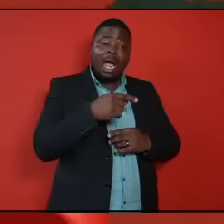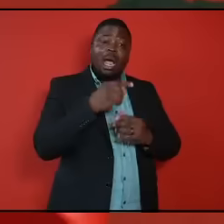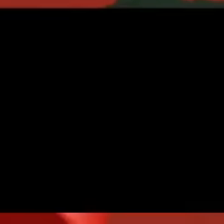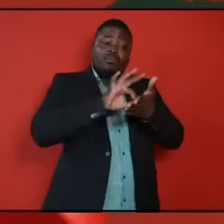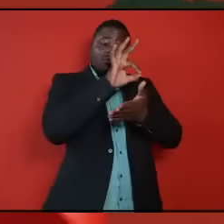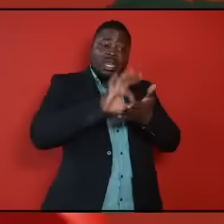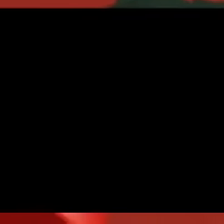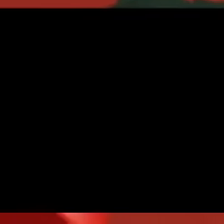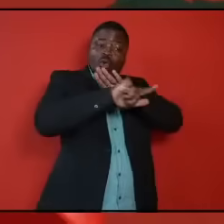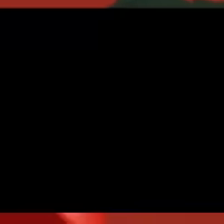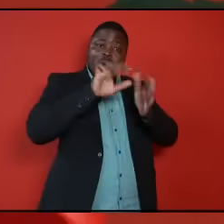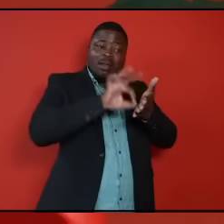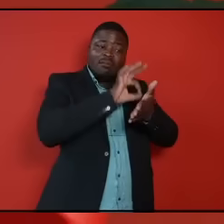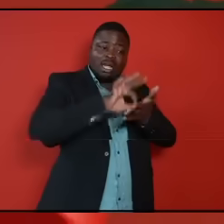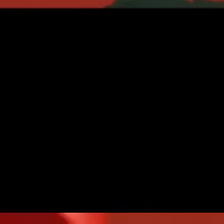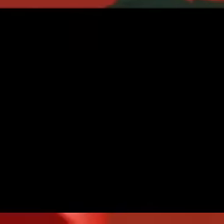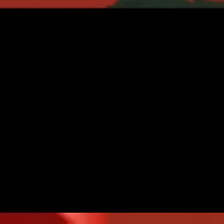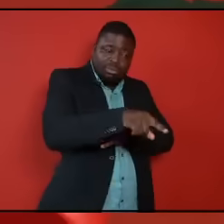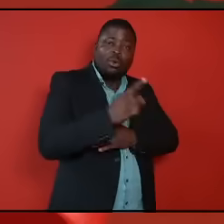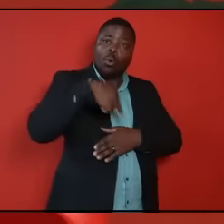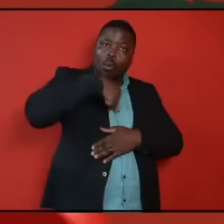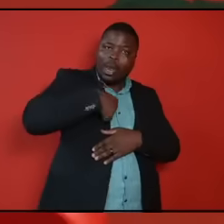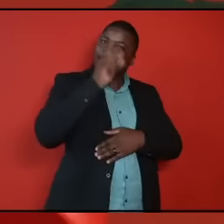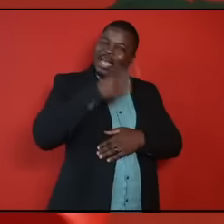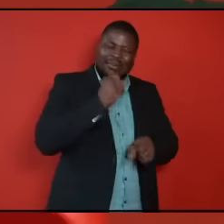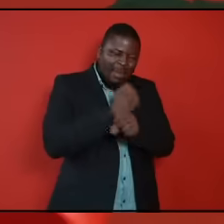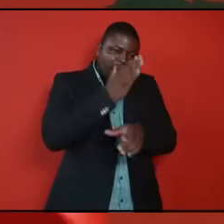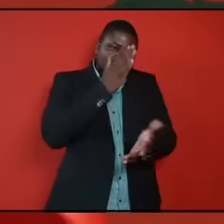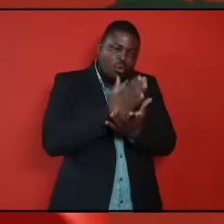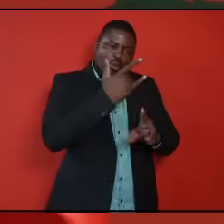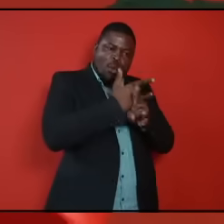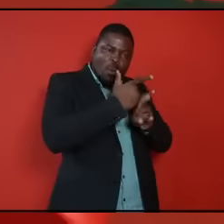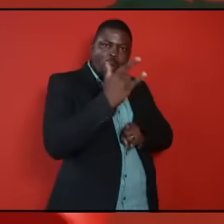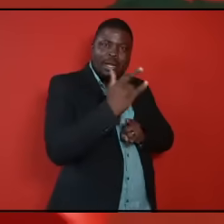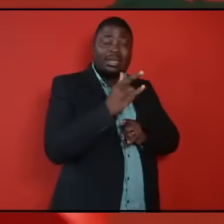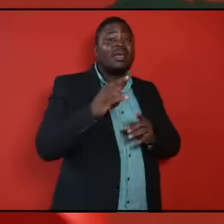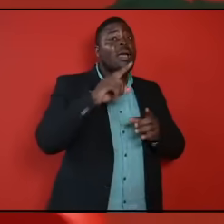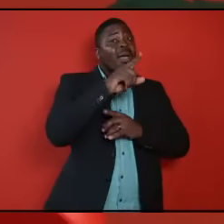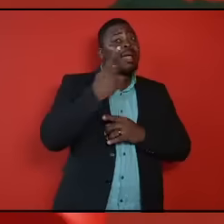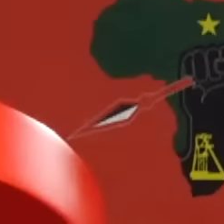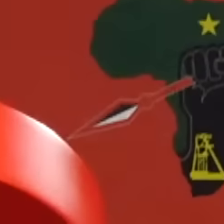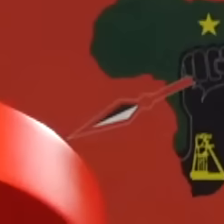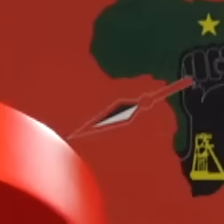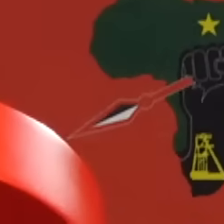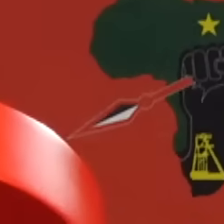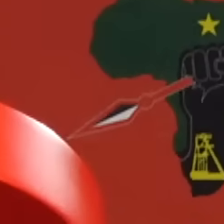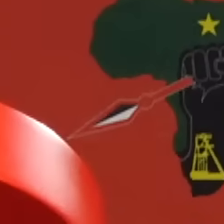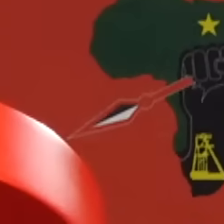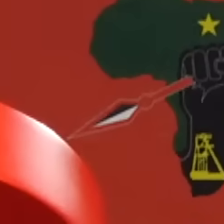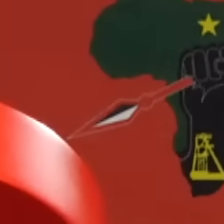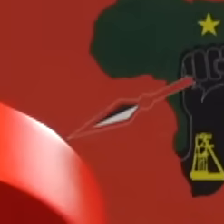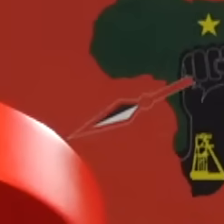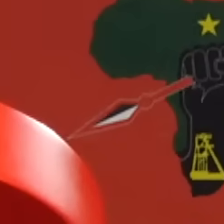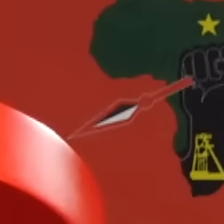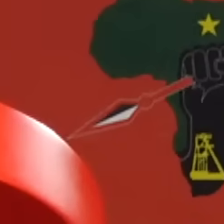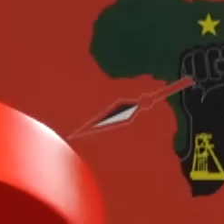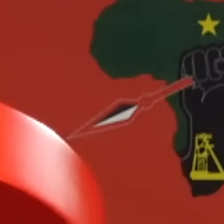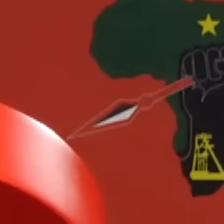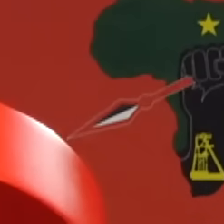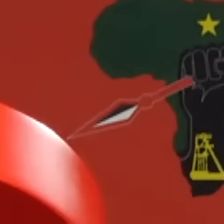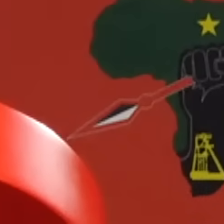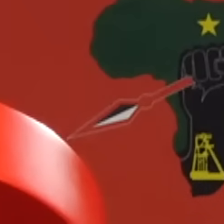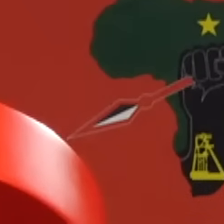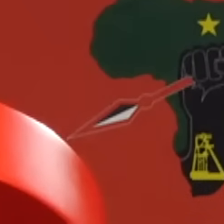as the alternative is the degeneration of the lives of the people of South Africa, the continent and the